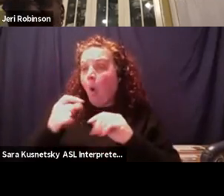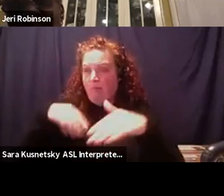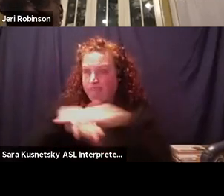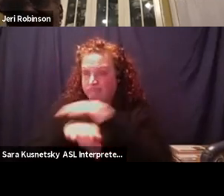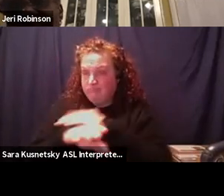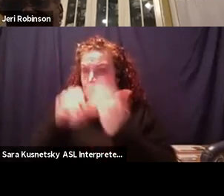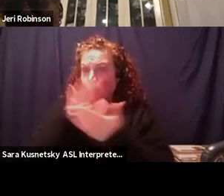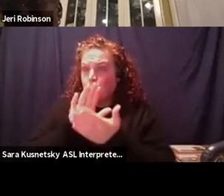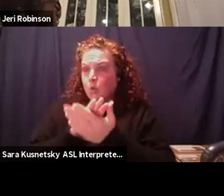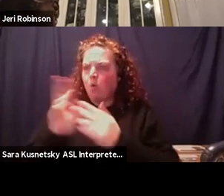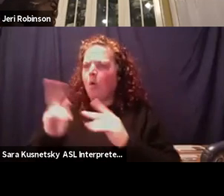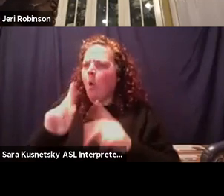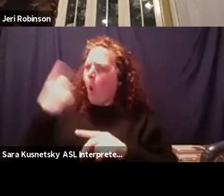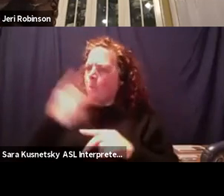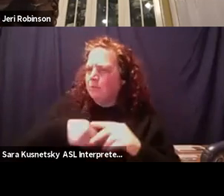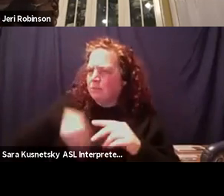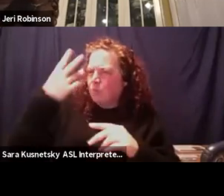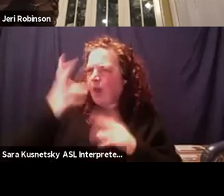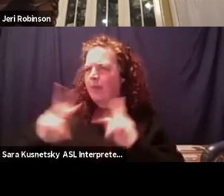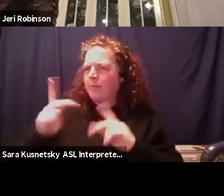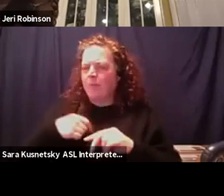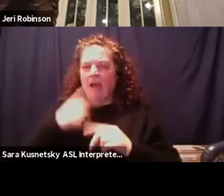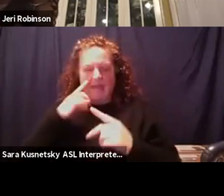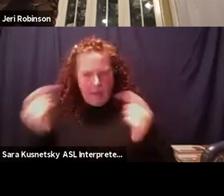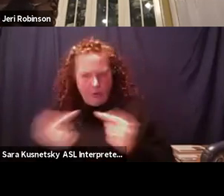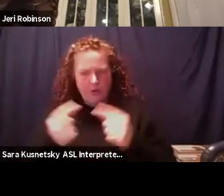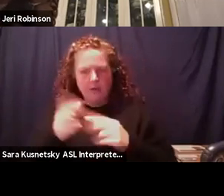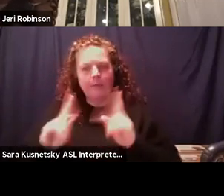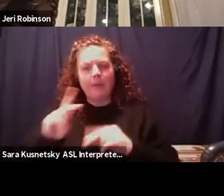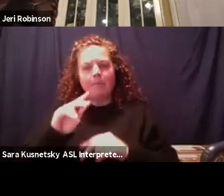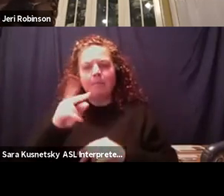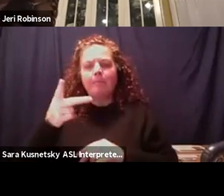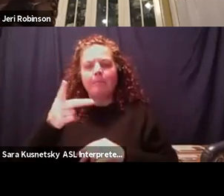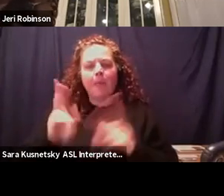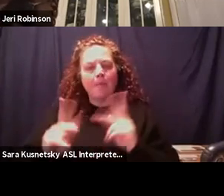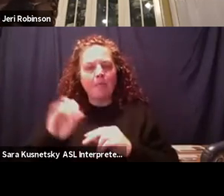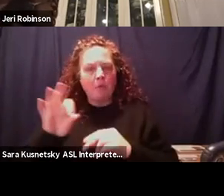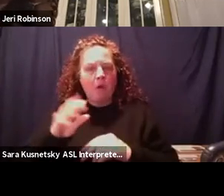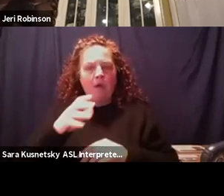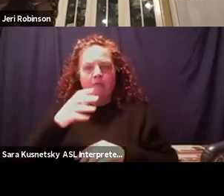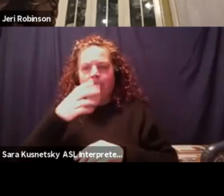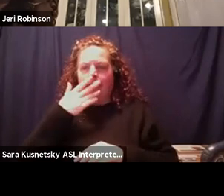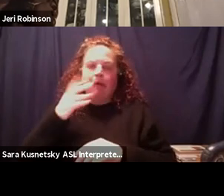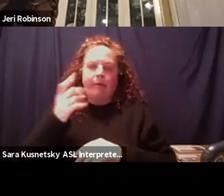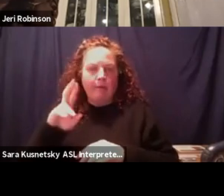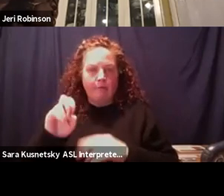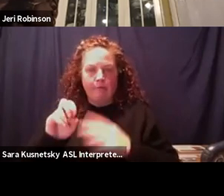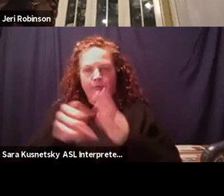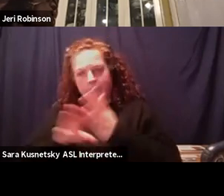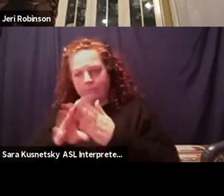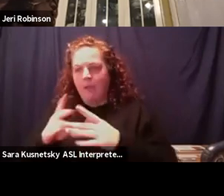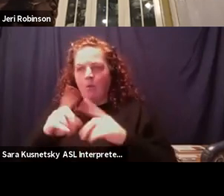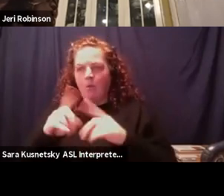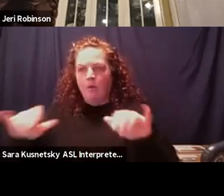test is hurtful to people of color. That is another reason to expand AWC. You would not have to worry about who passes the